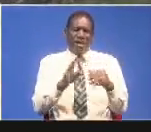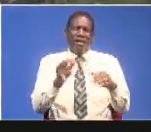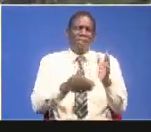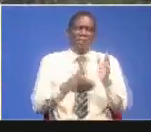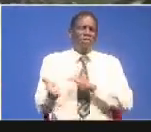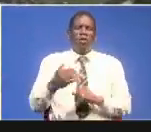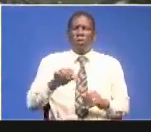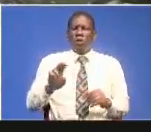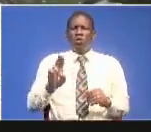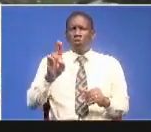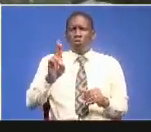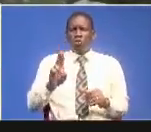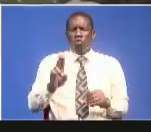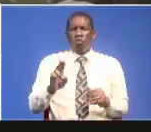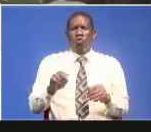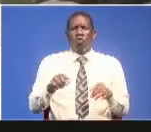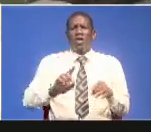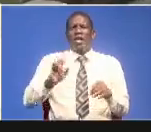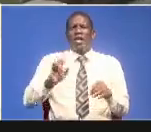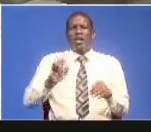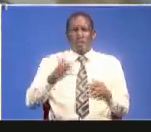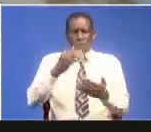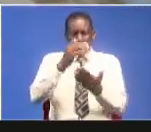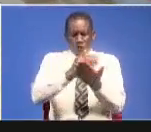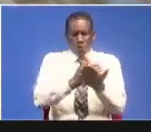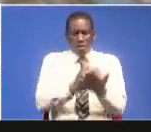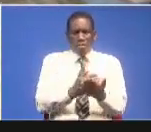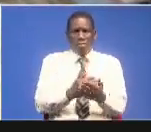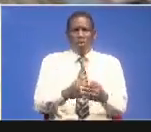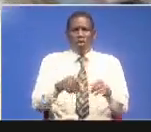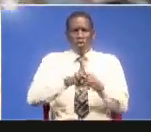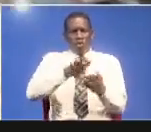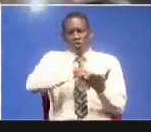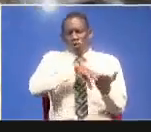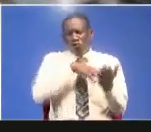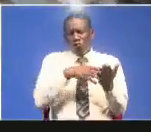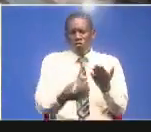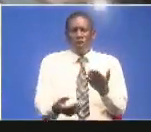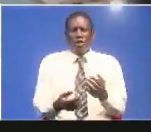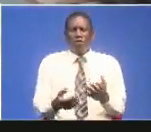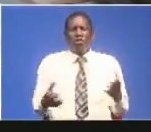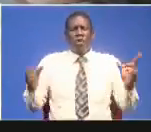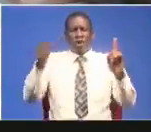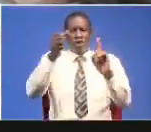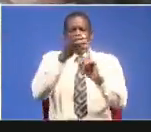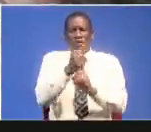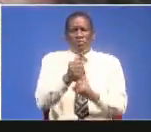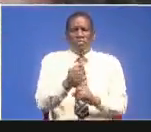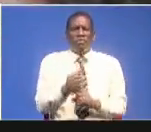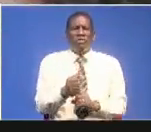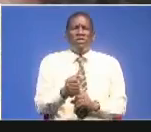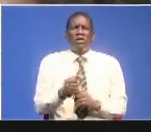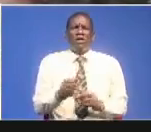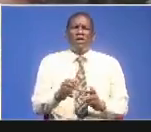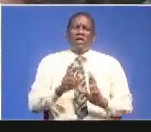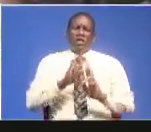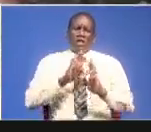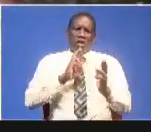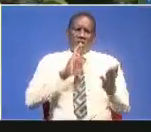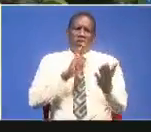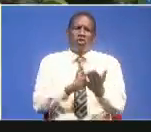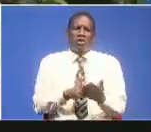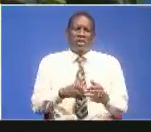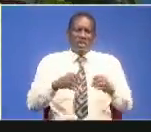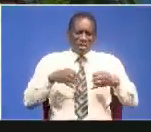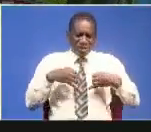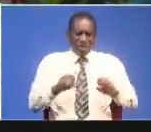Uhuru Kenyatta's Nairobi Regeneration program also failed to achieve lasting results. A similar attempt to clean up the river